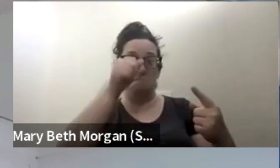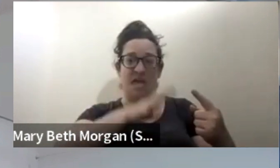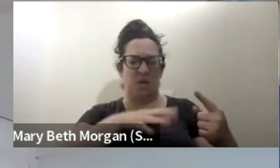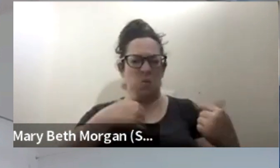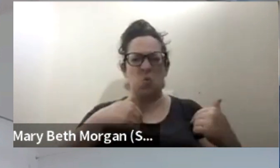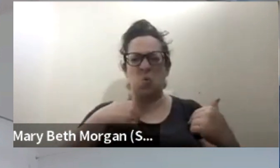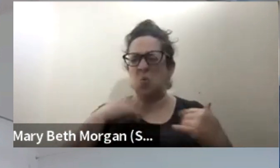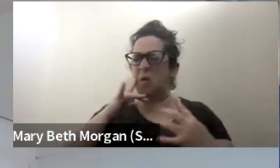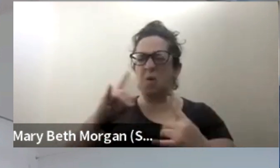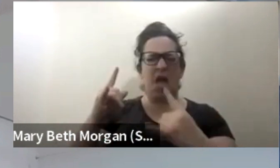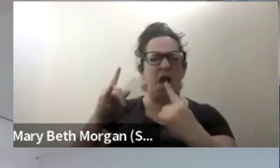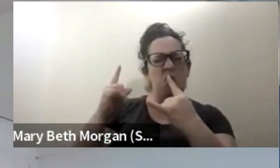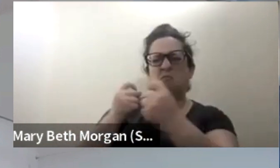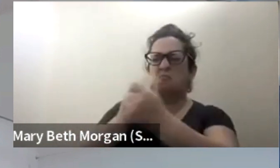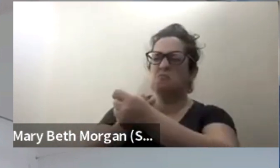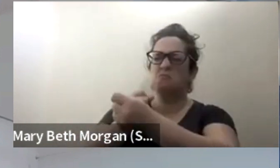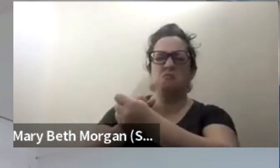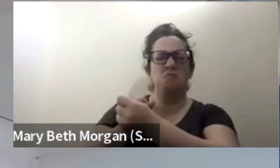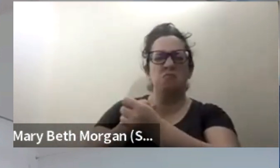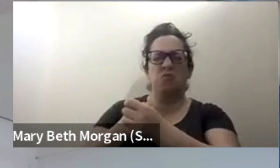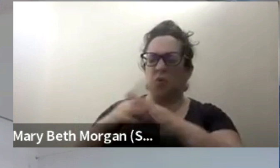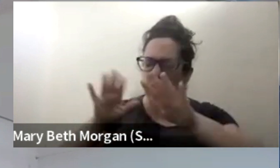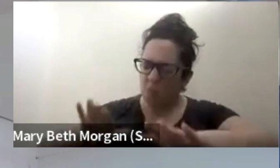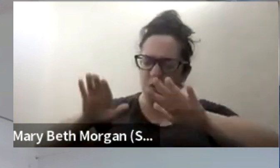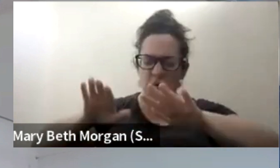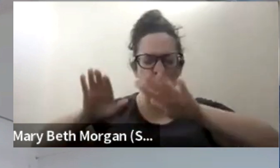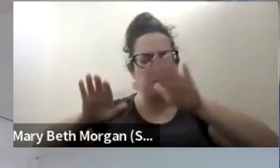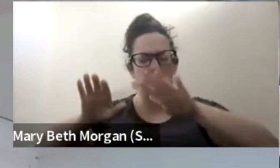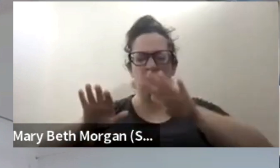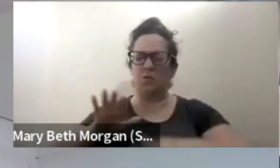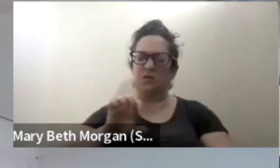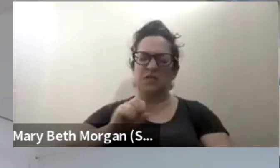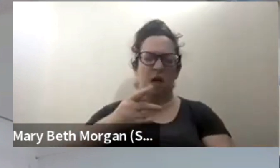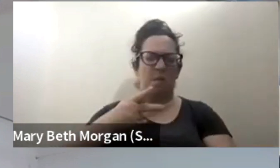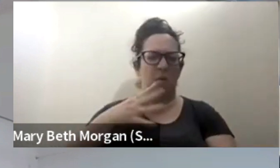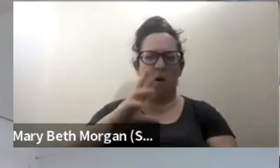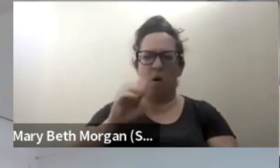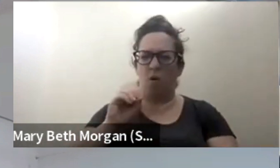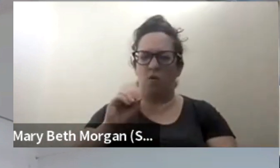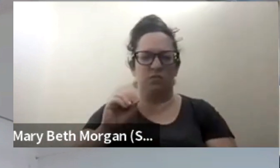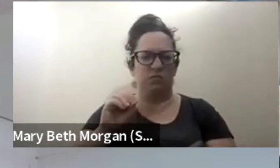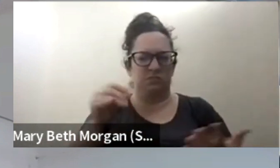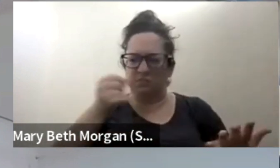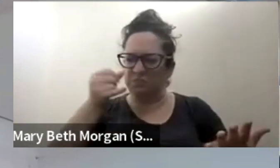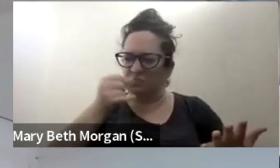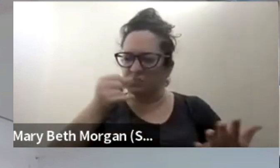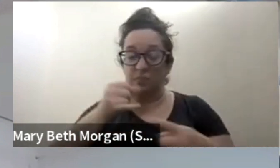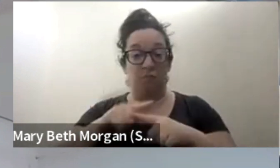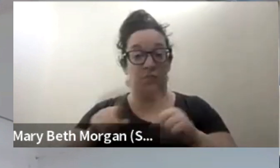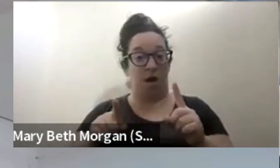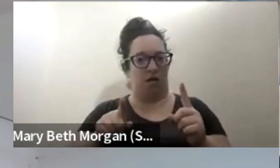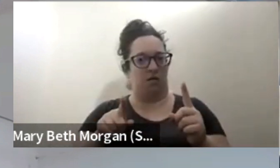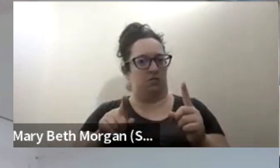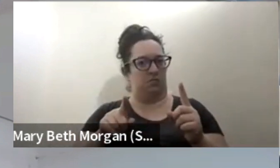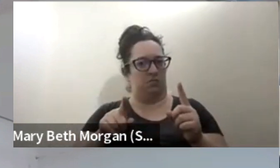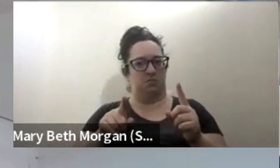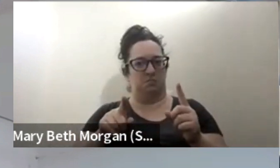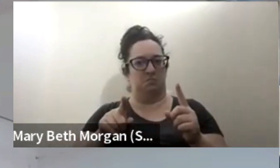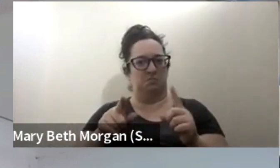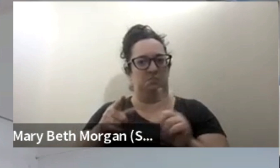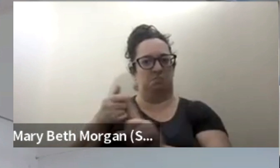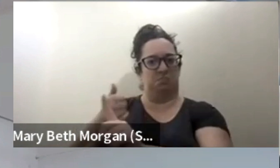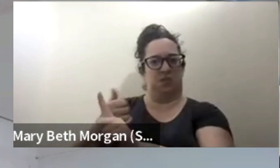star. They all just lauded by everybody, but basically censored, because of